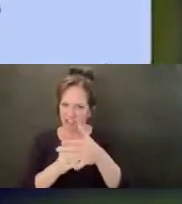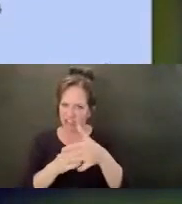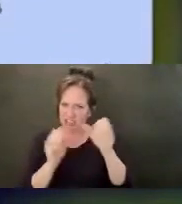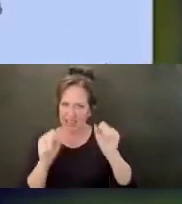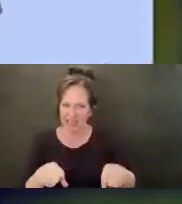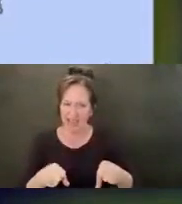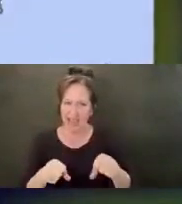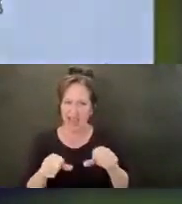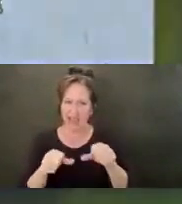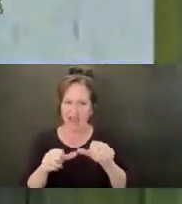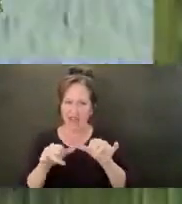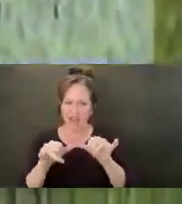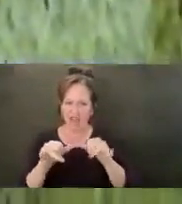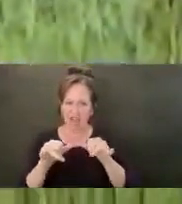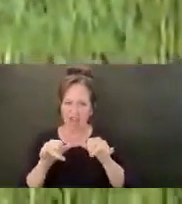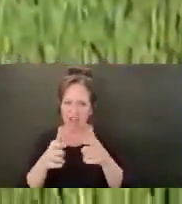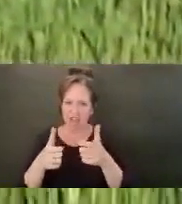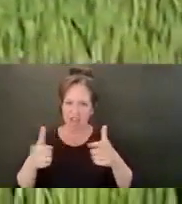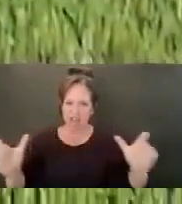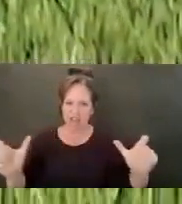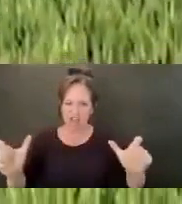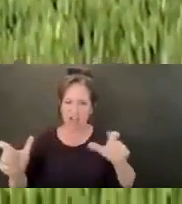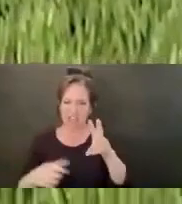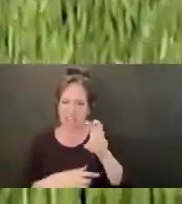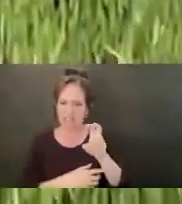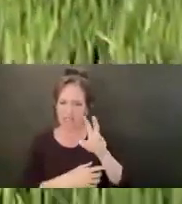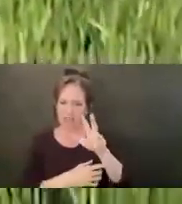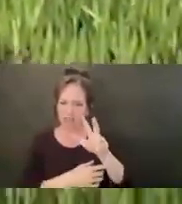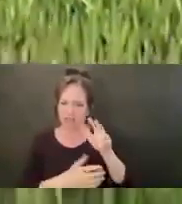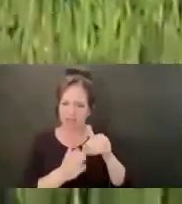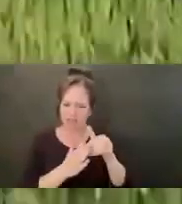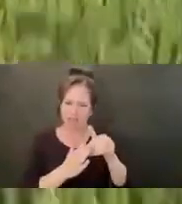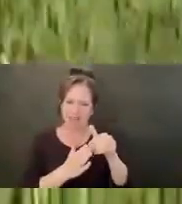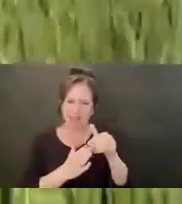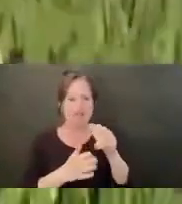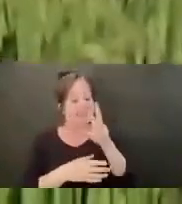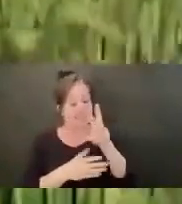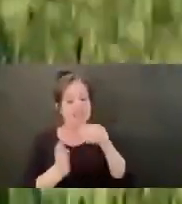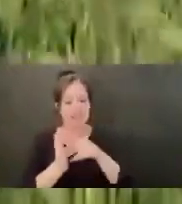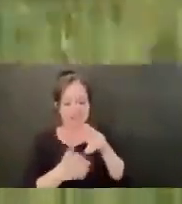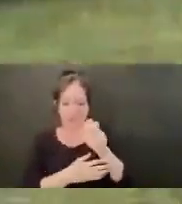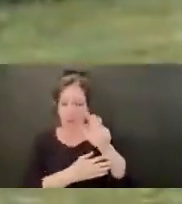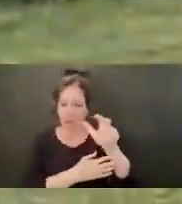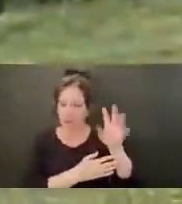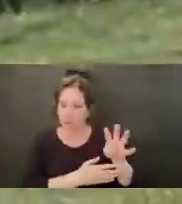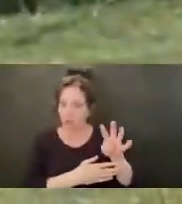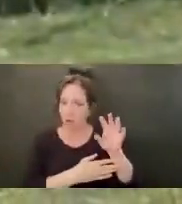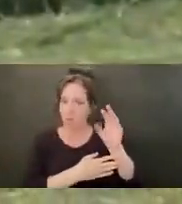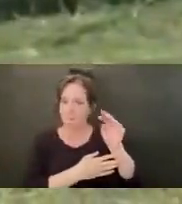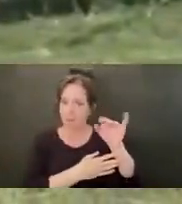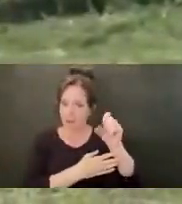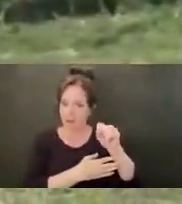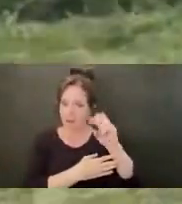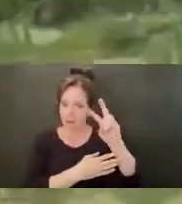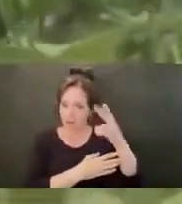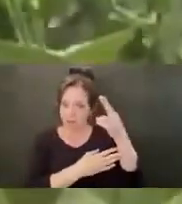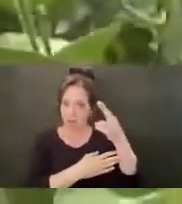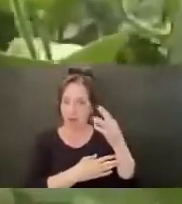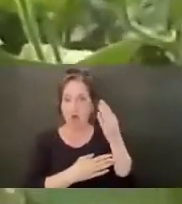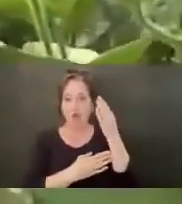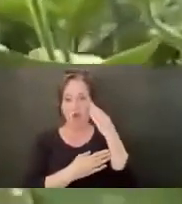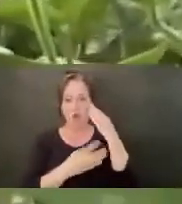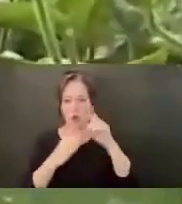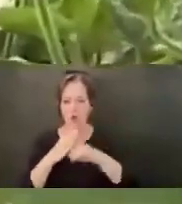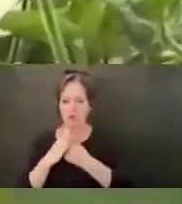6,334 square miles. This dead zone begins innocently enough. Farmers use fertilizers and manure